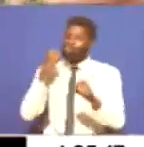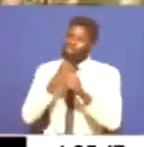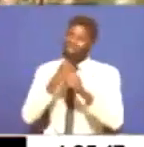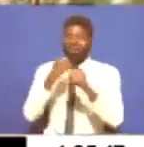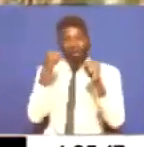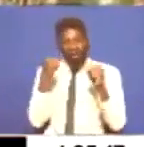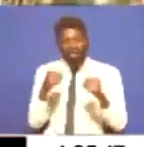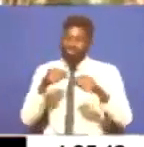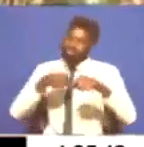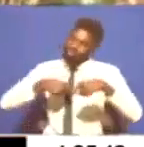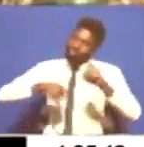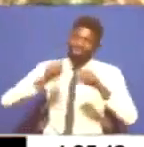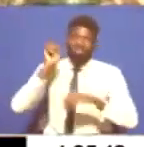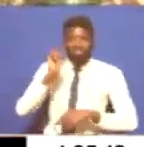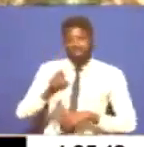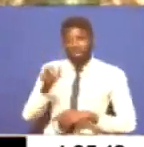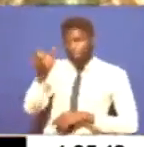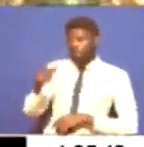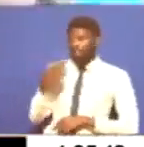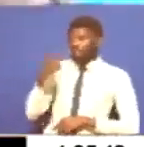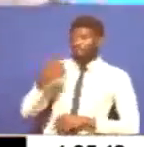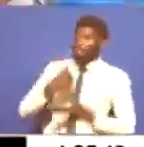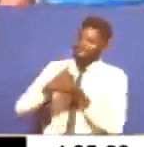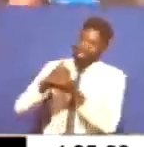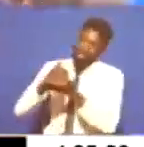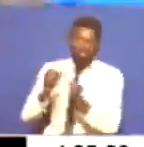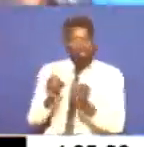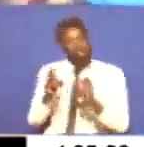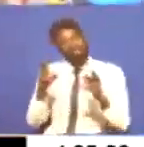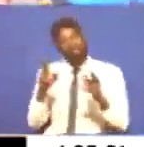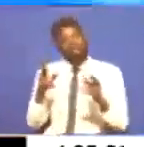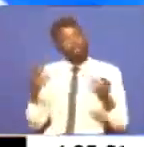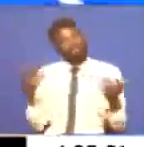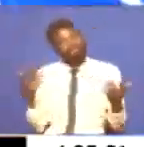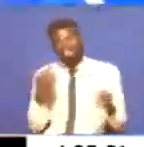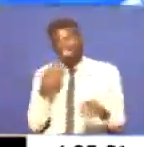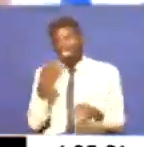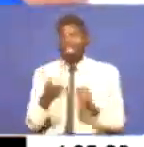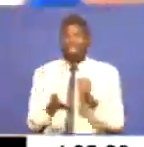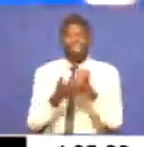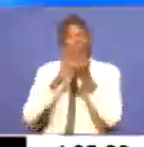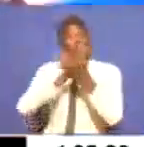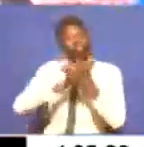Ila atasema umesaidia sawa. Usiposema sawa tu.